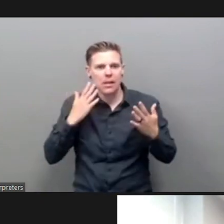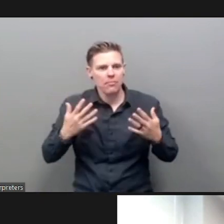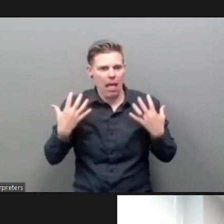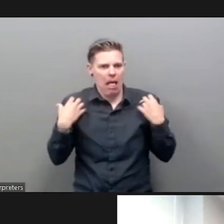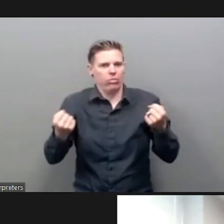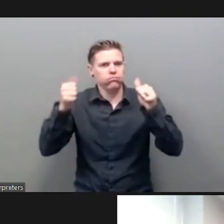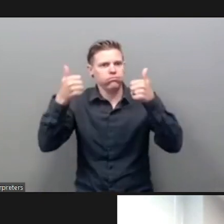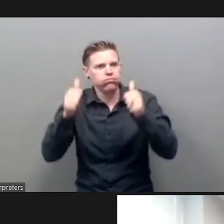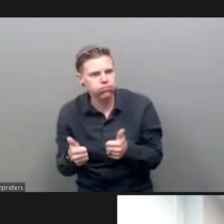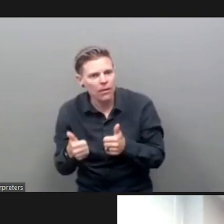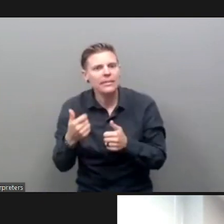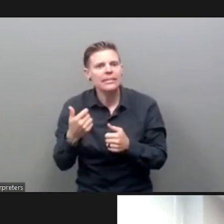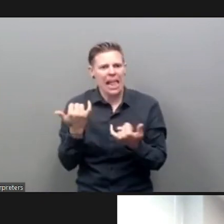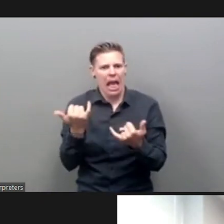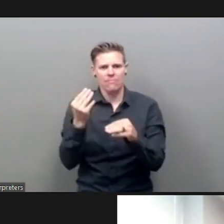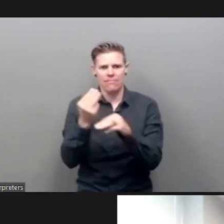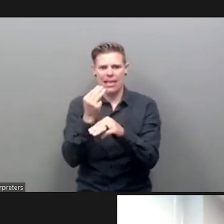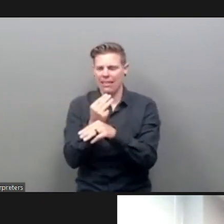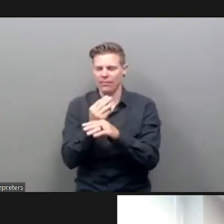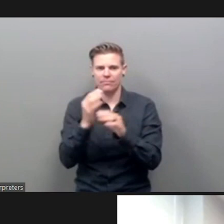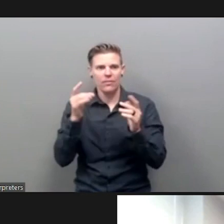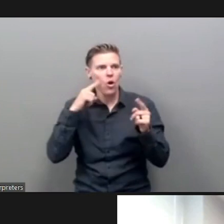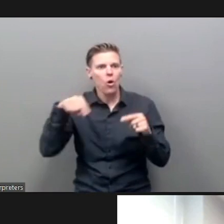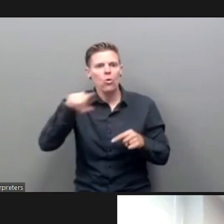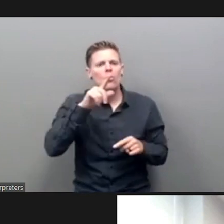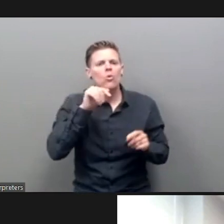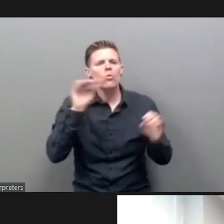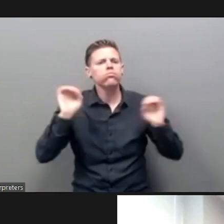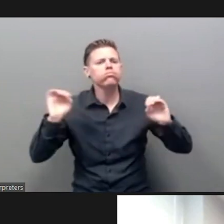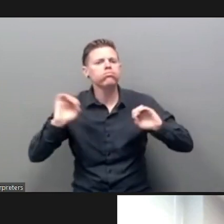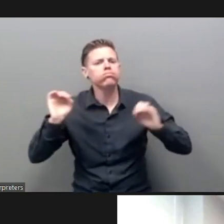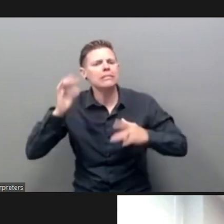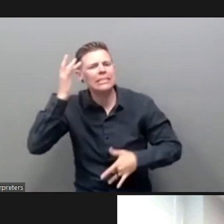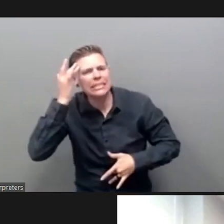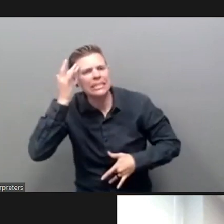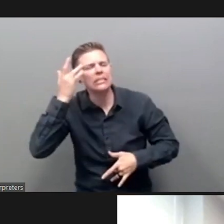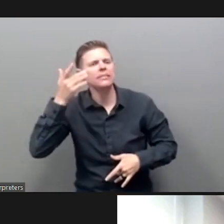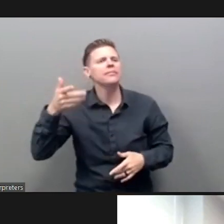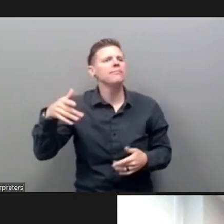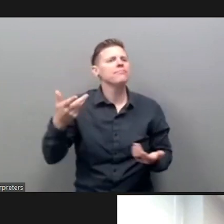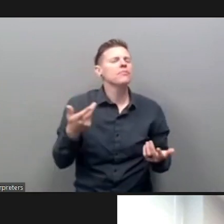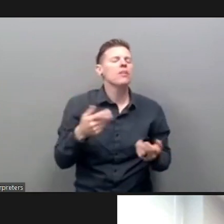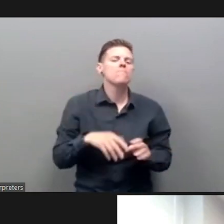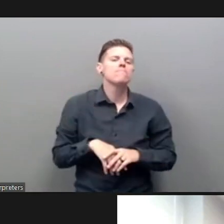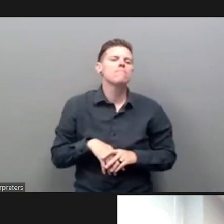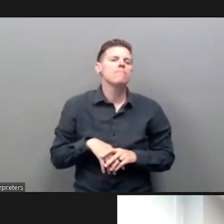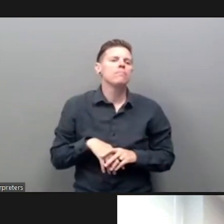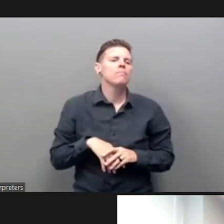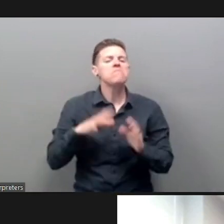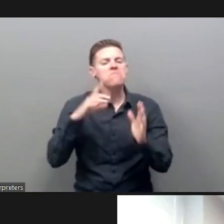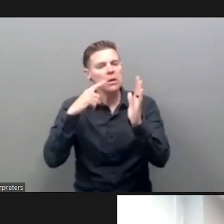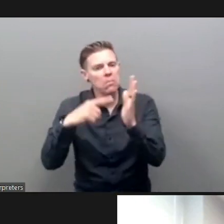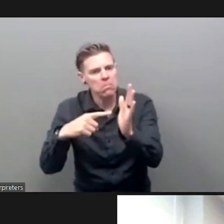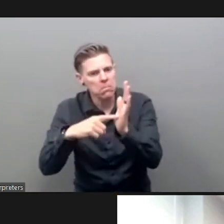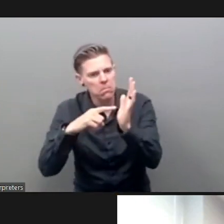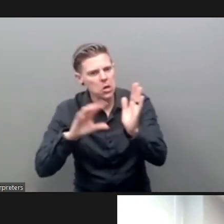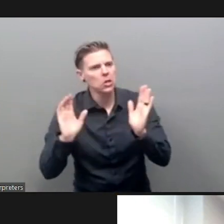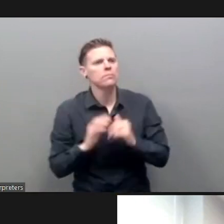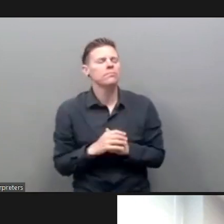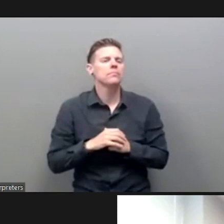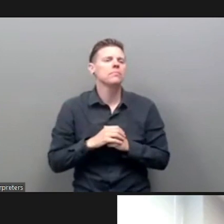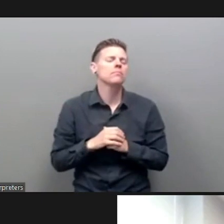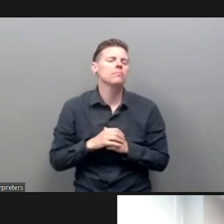someone getting a pretty serious clot busting